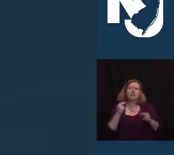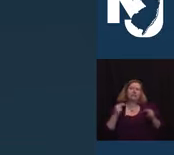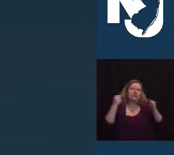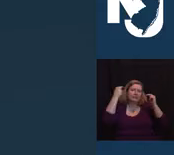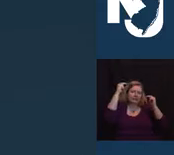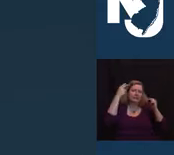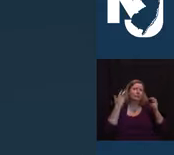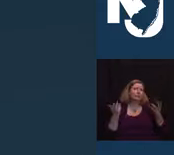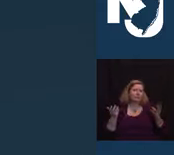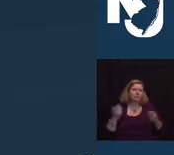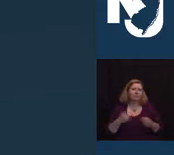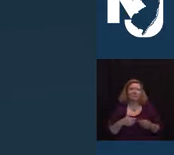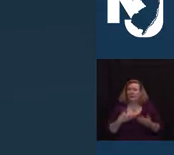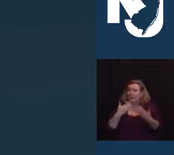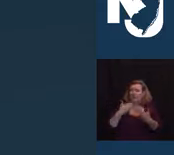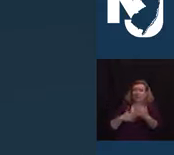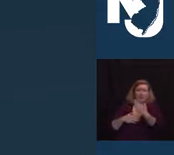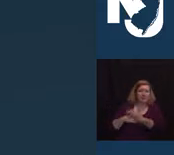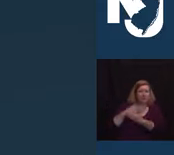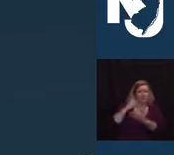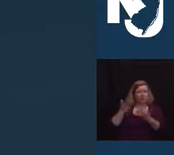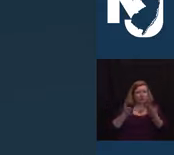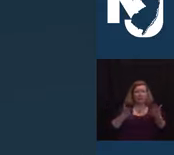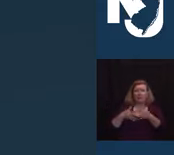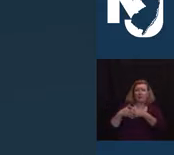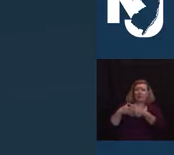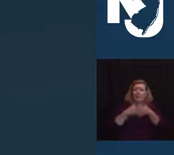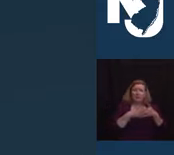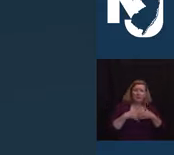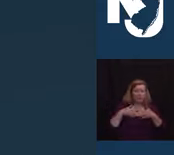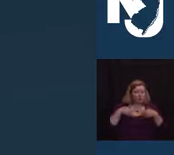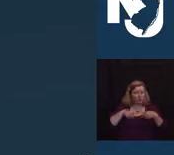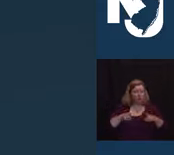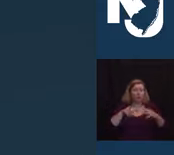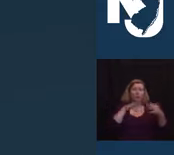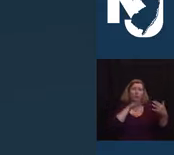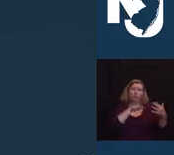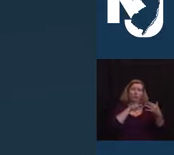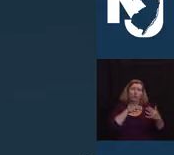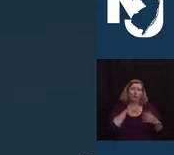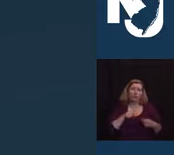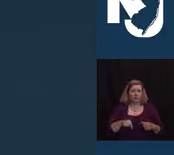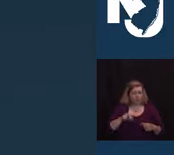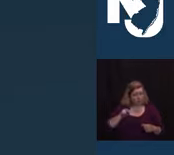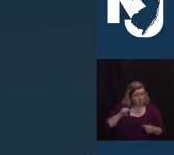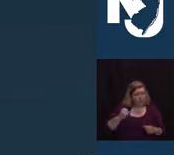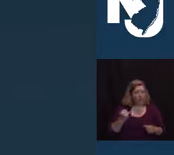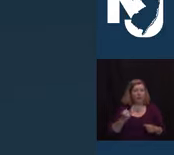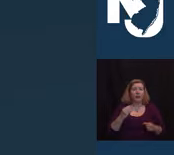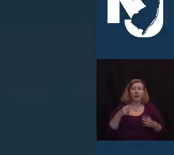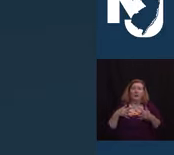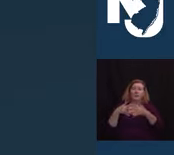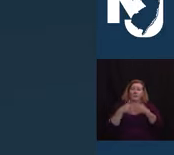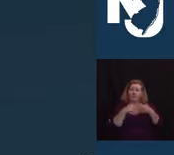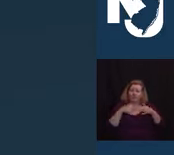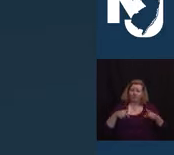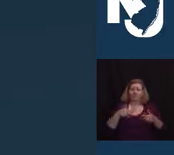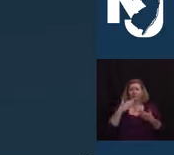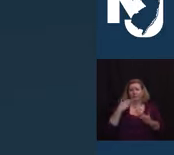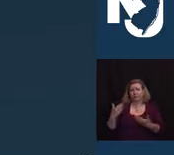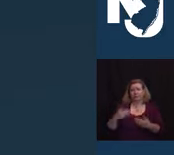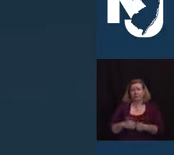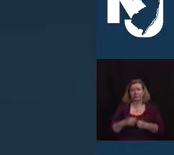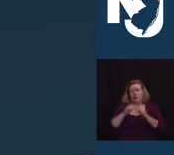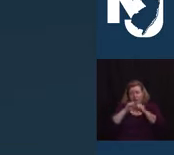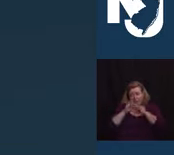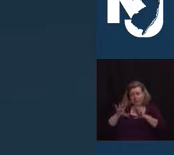We thank Fritz for his service to our nation, our state, and his community, and may God bless and watch over him and his family. Next